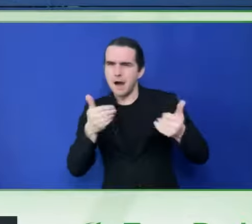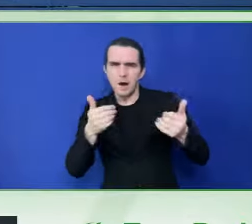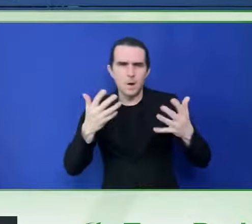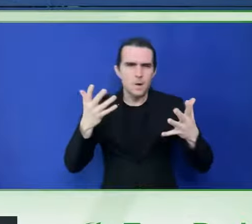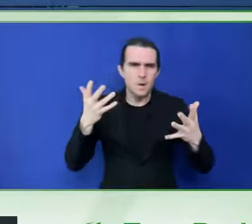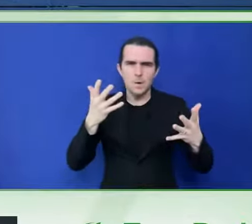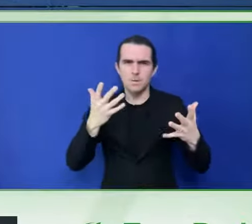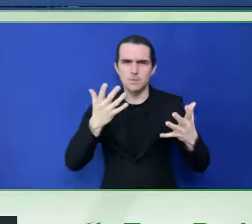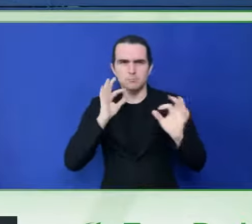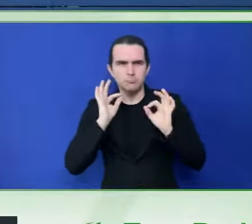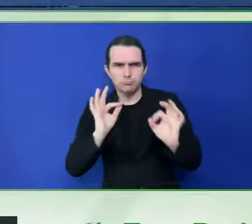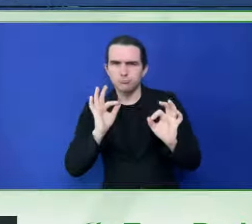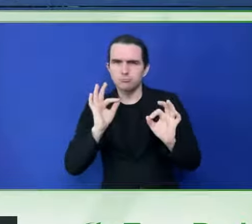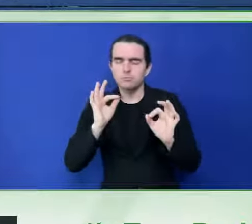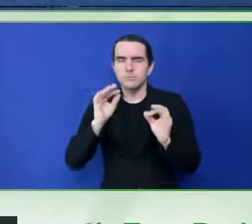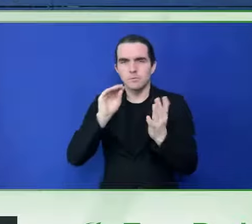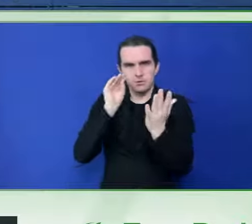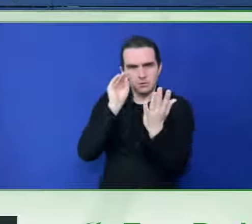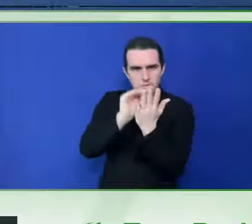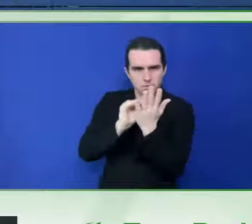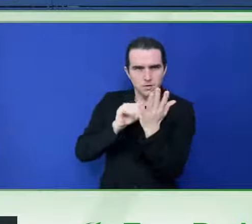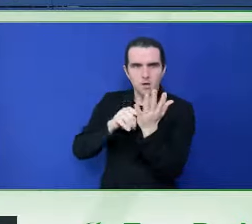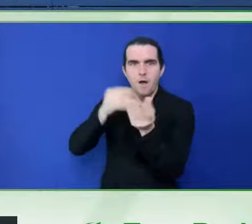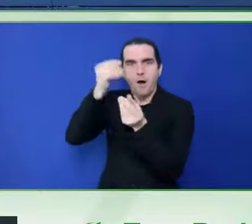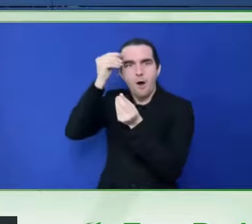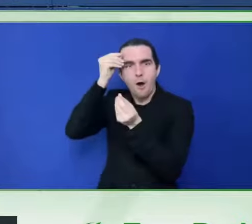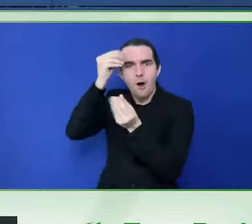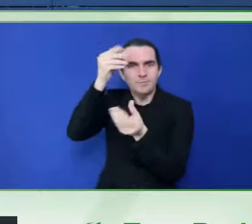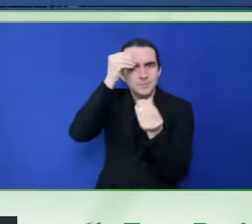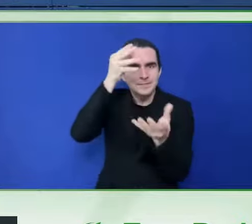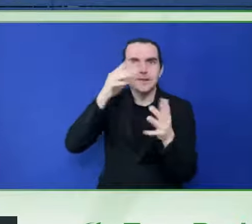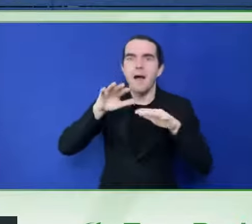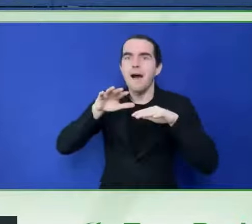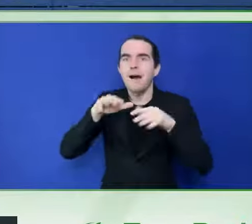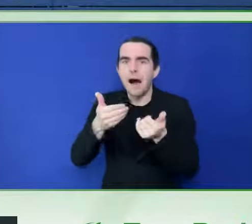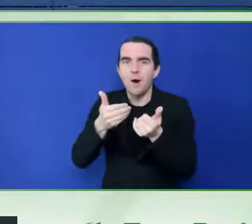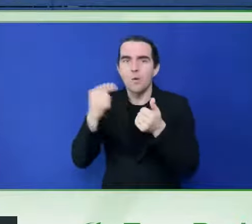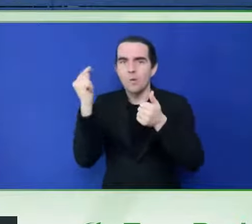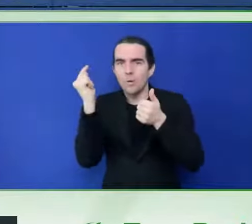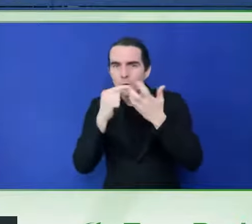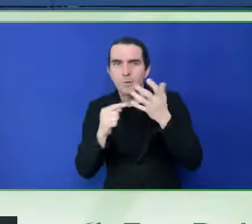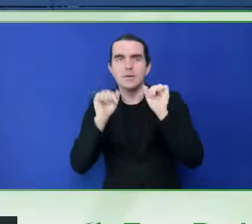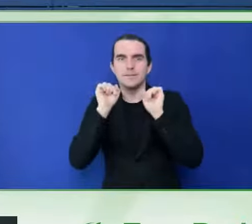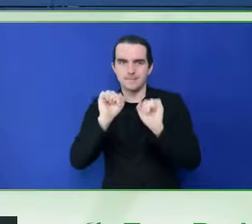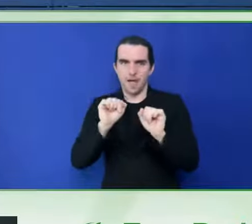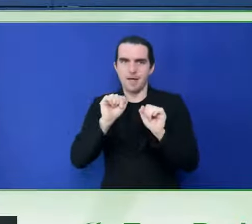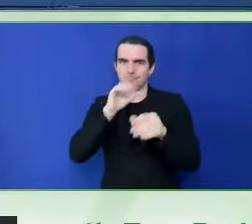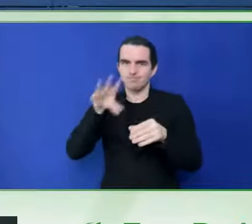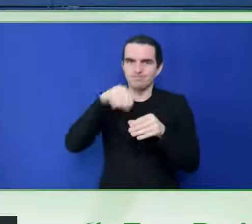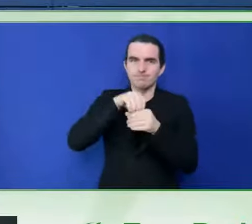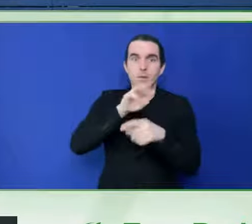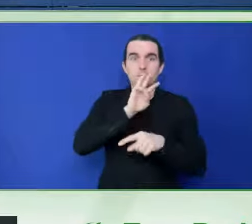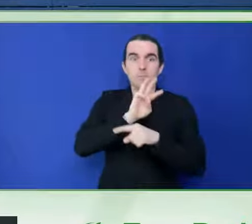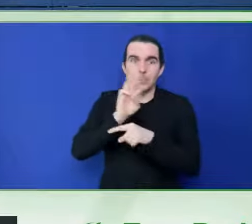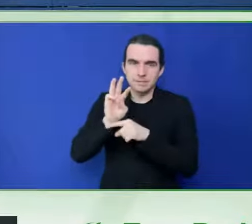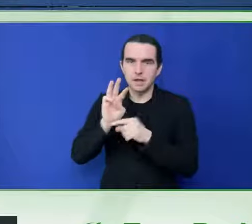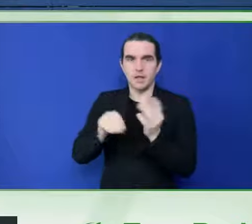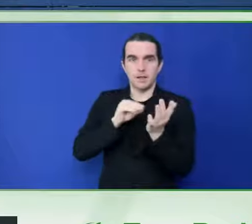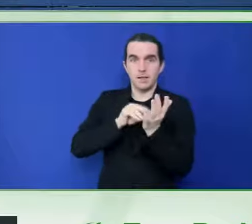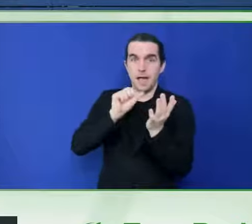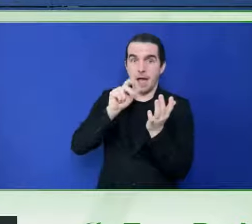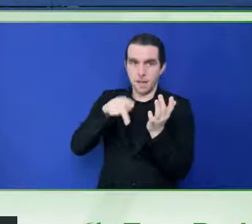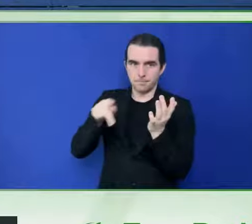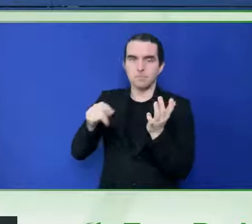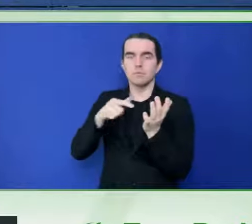the ambience or the style of the place, and also on the facilities, i.e. either the hotel bedroom